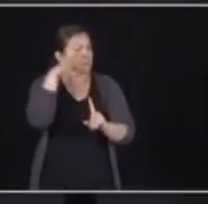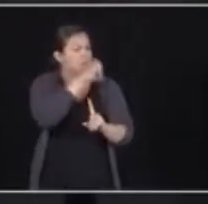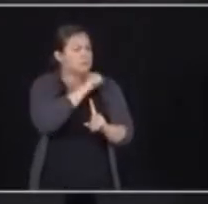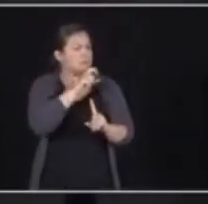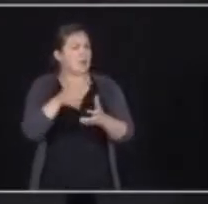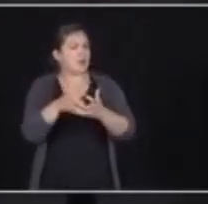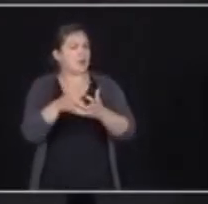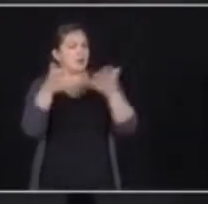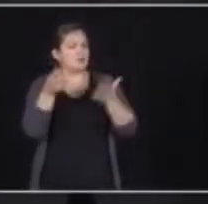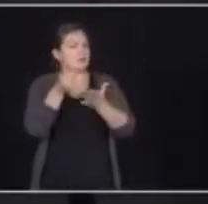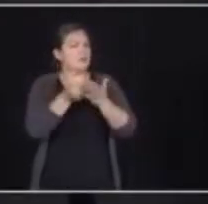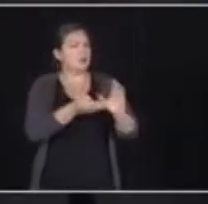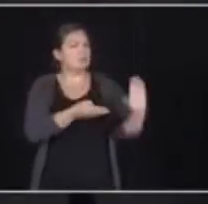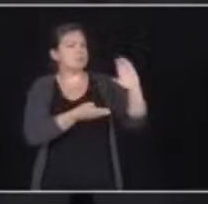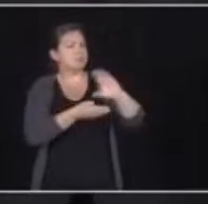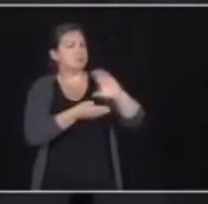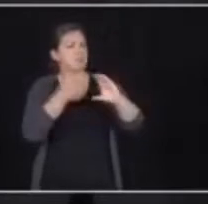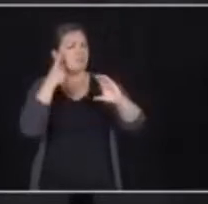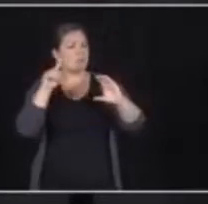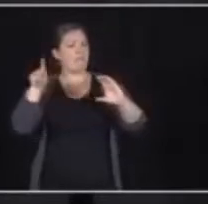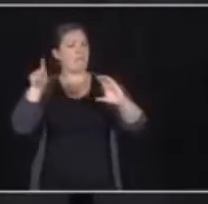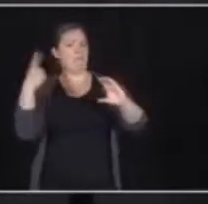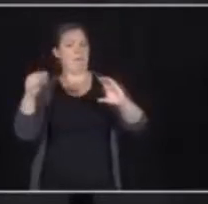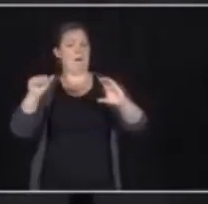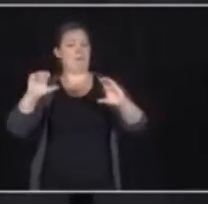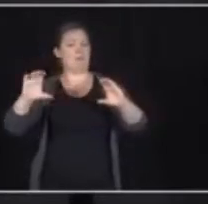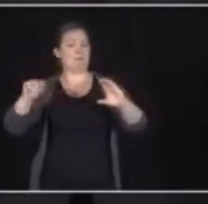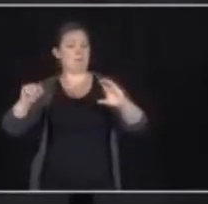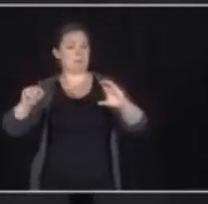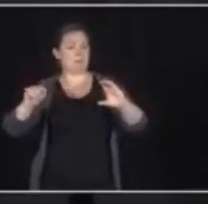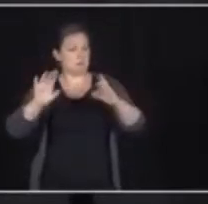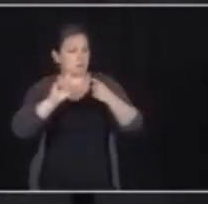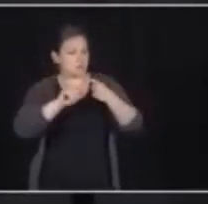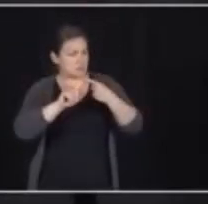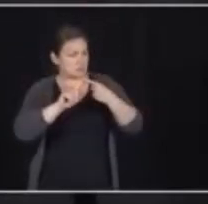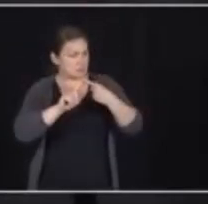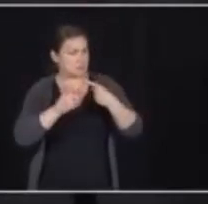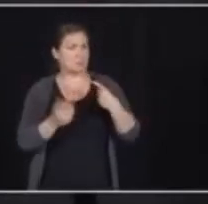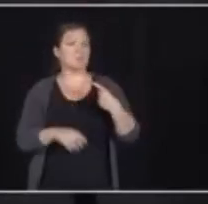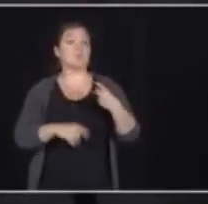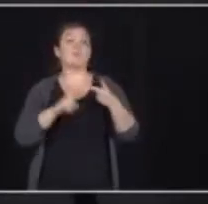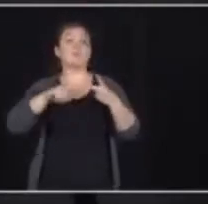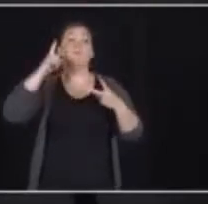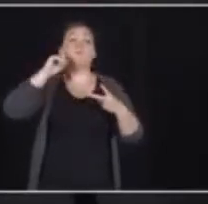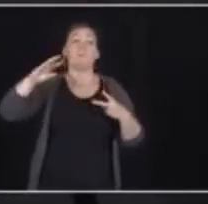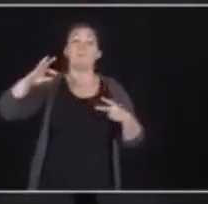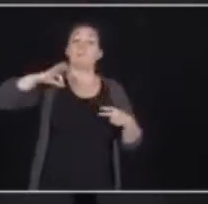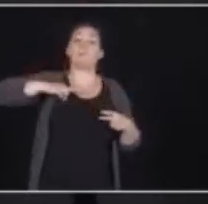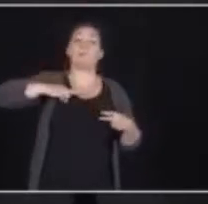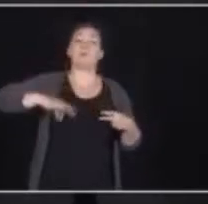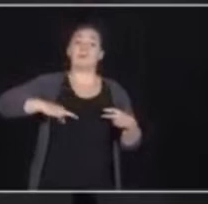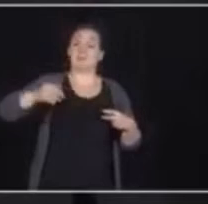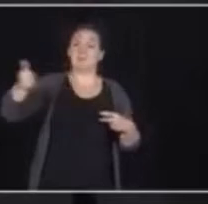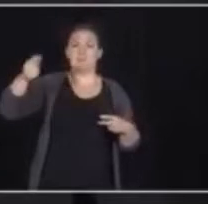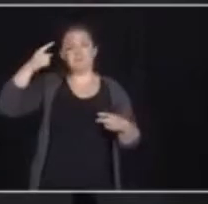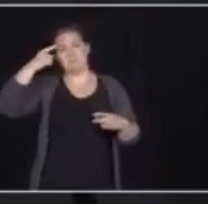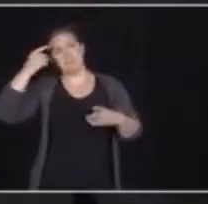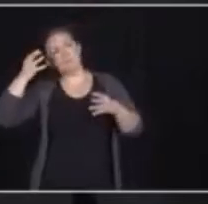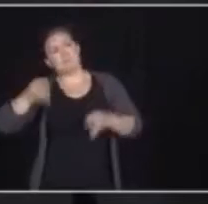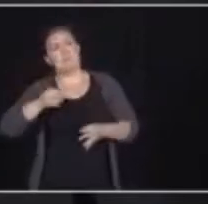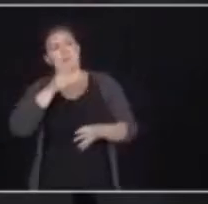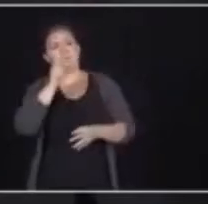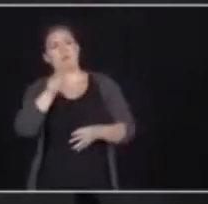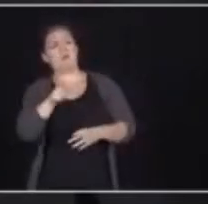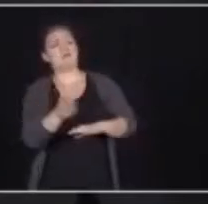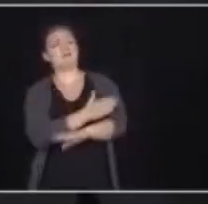this fund? And second, we know for-profit homes have chosen not to upgrade their facilities. So how will